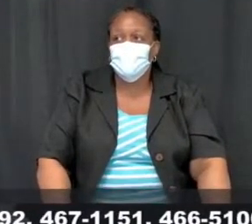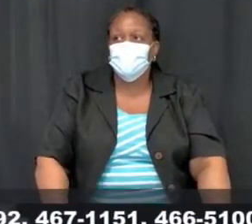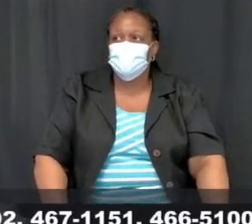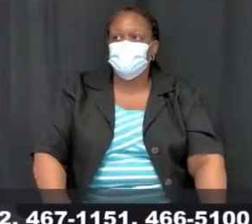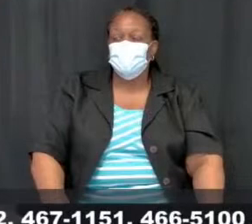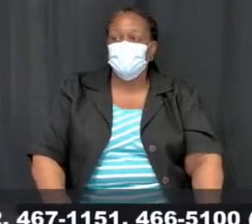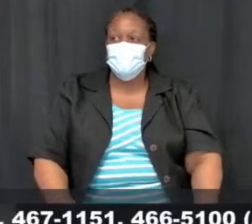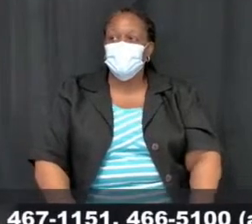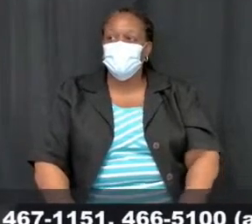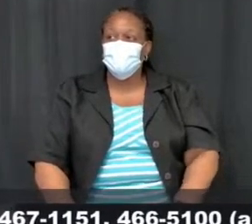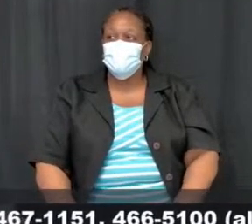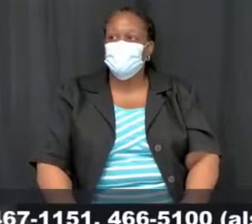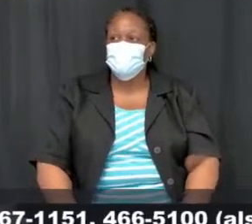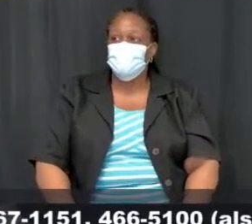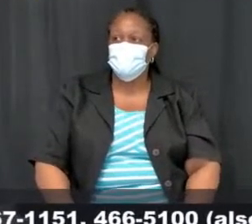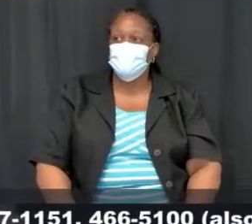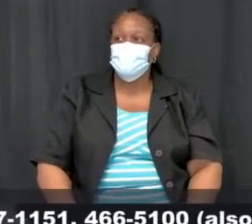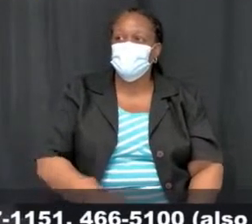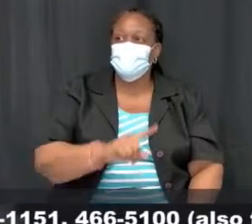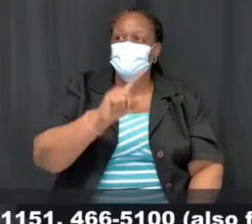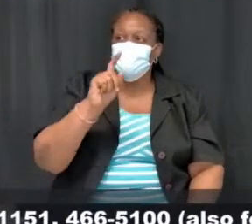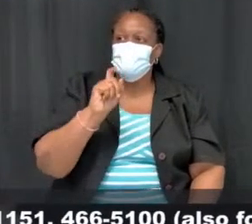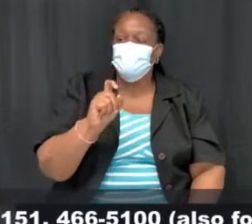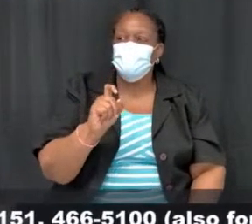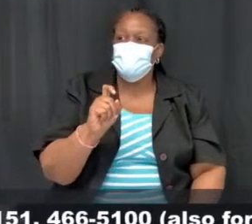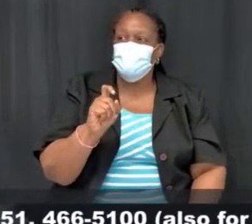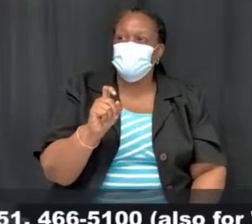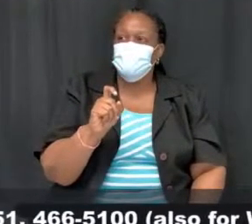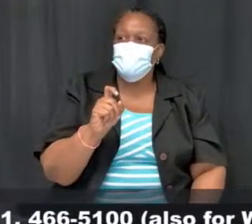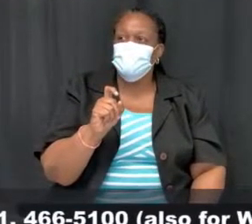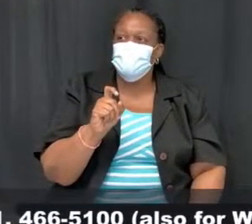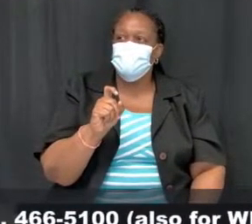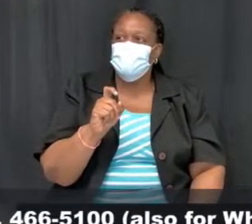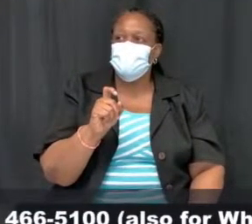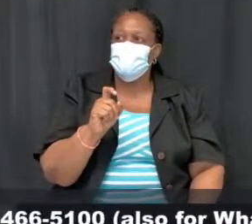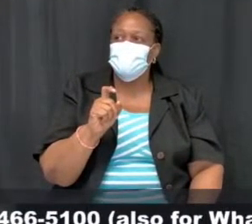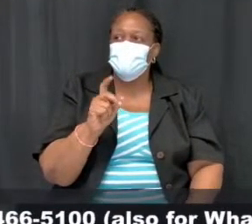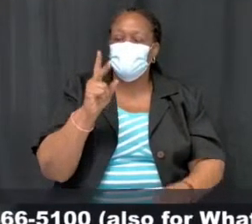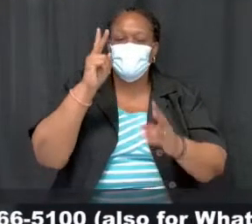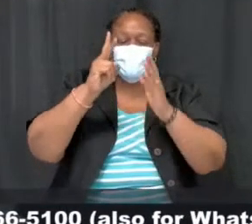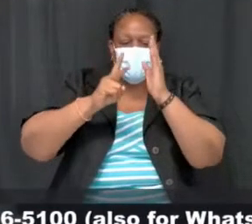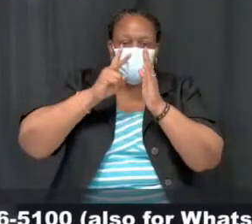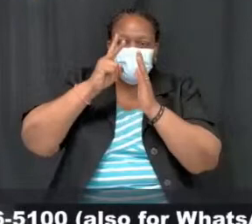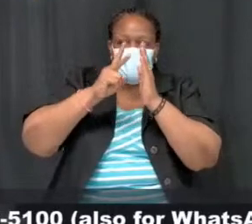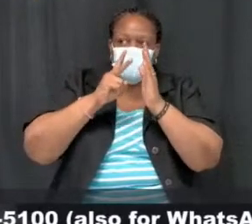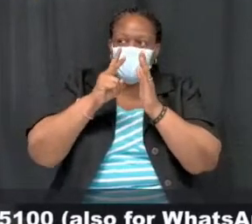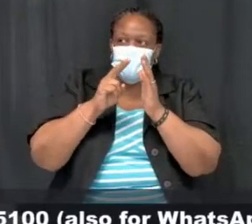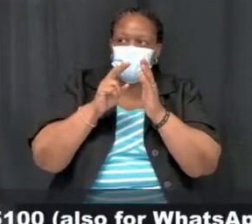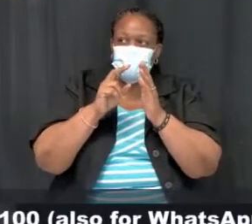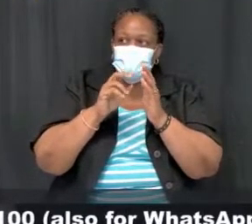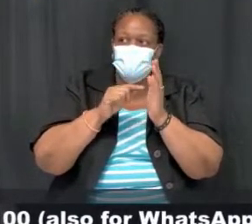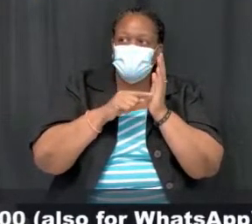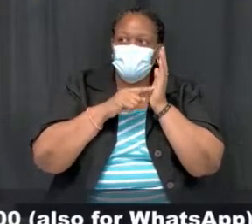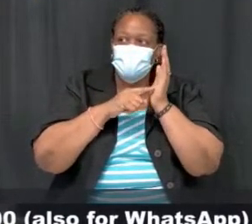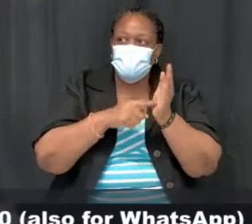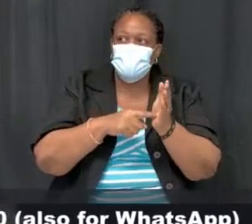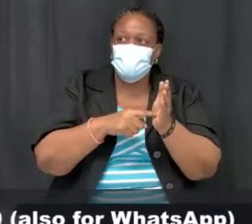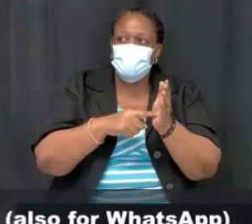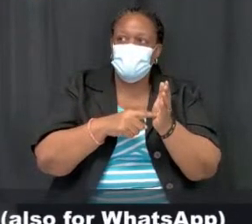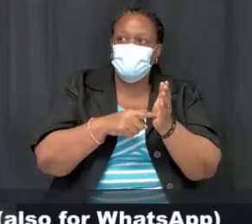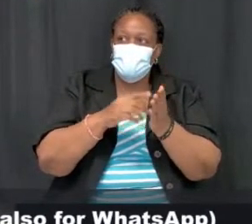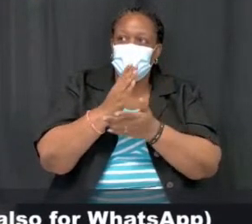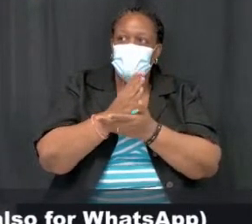congregants flouting the COVID-19 protocols. What is the COVID-19 task force